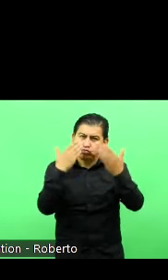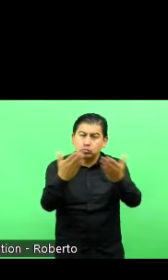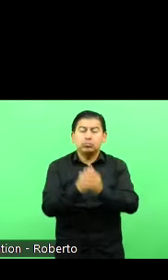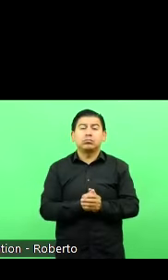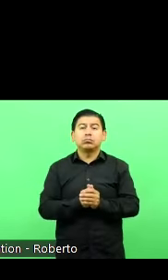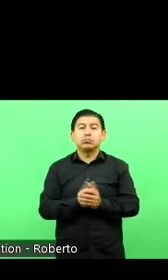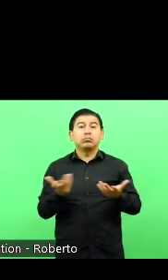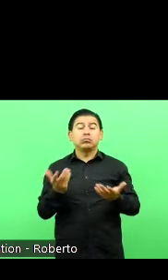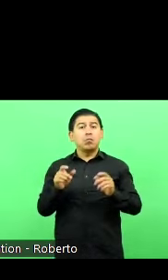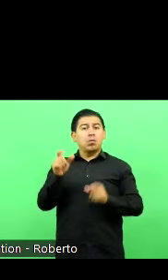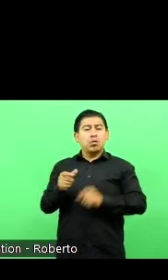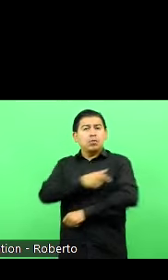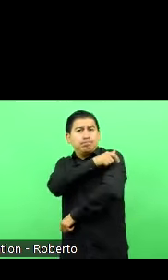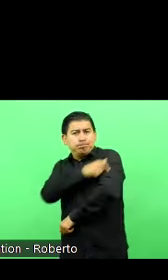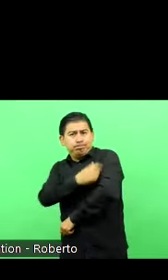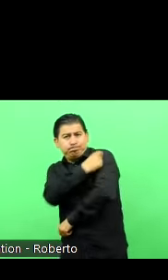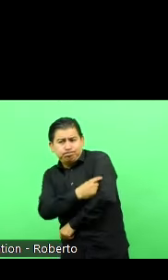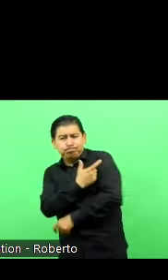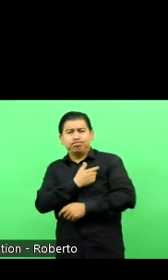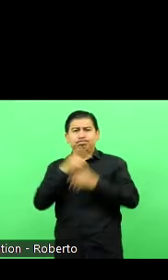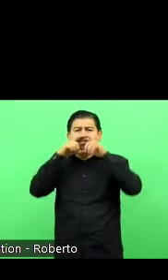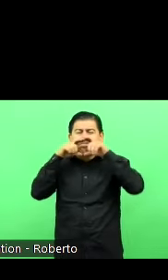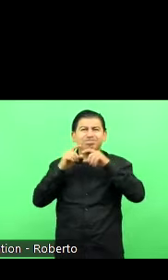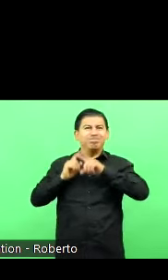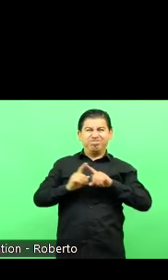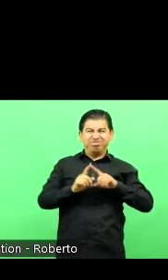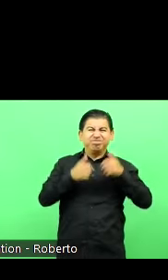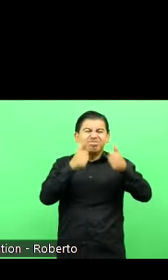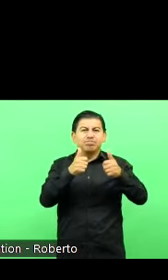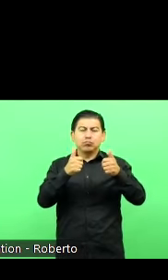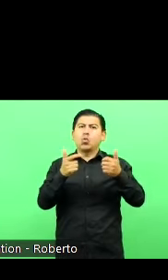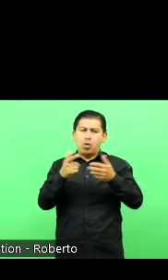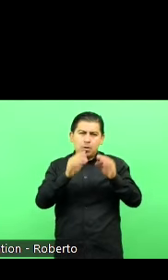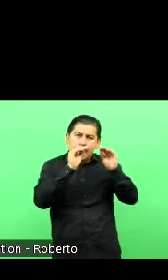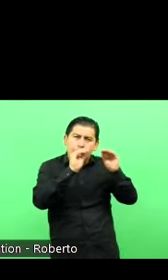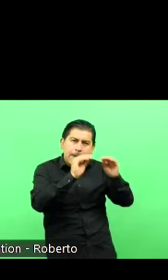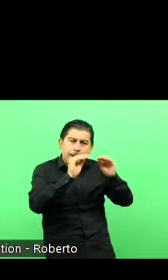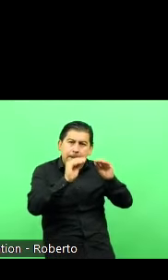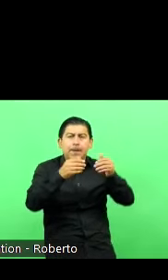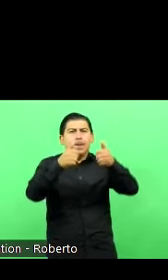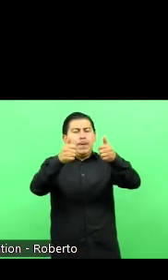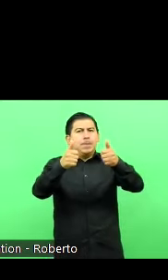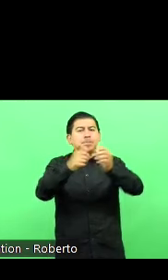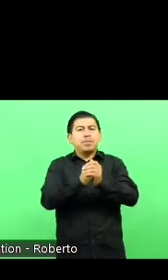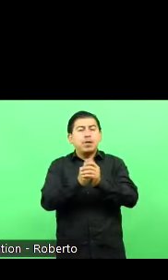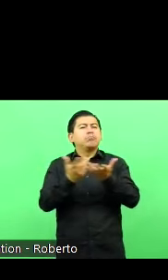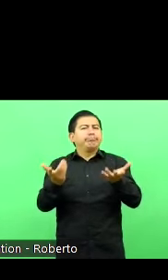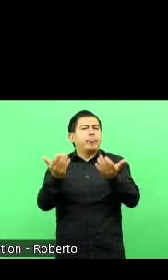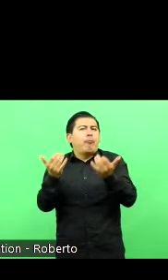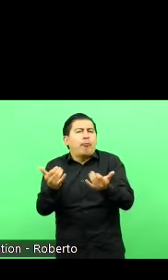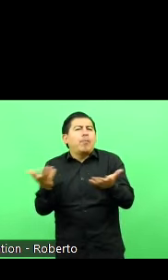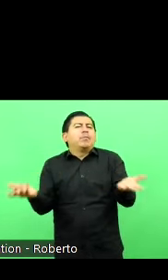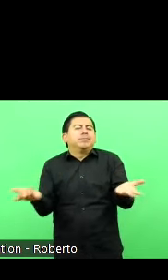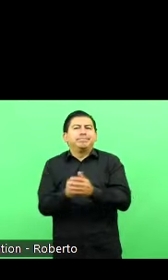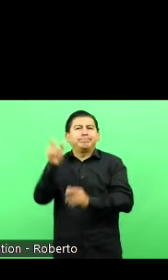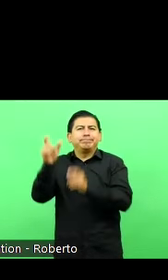our focus on older persons that are disproportionately affected by disasters due to a complex interplay of